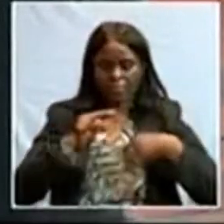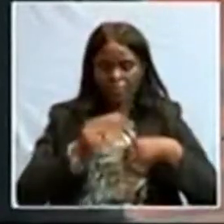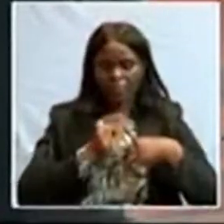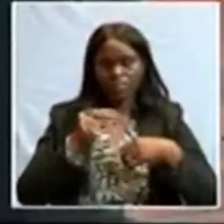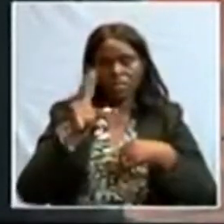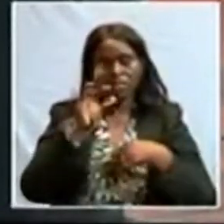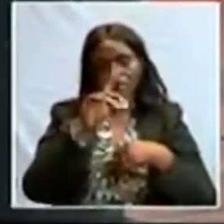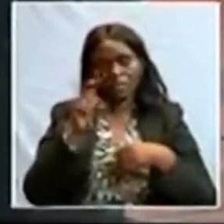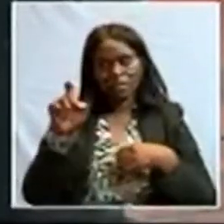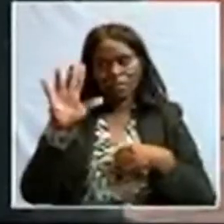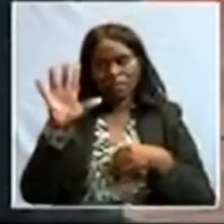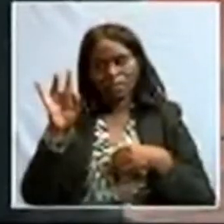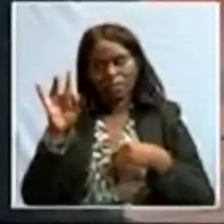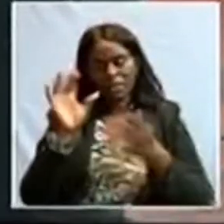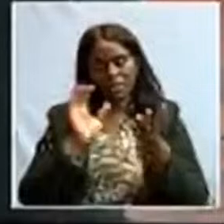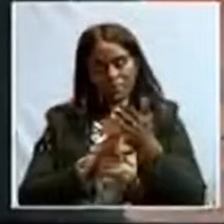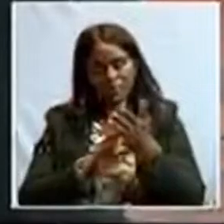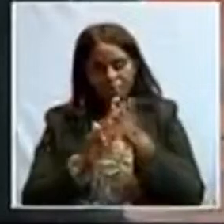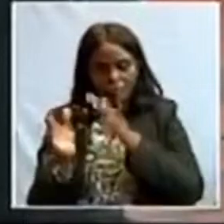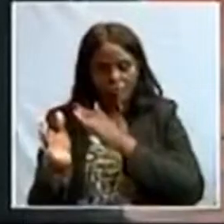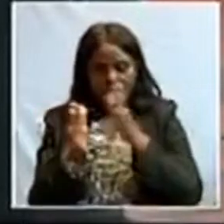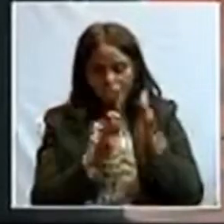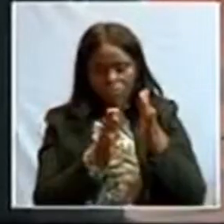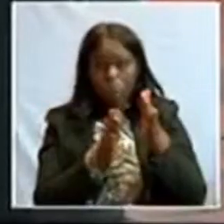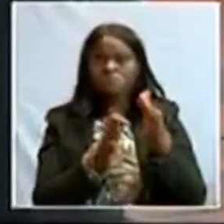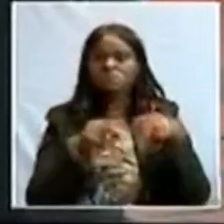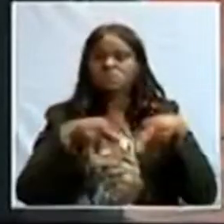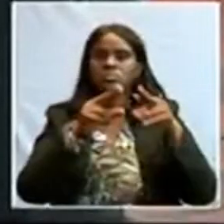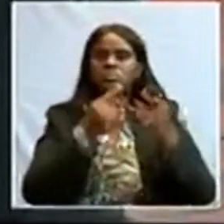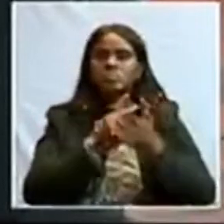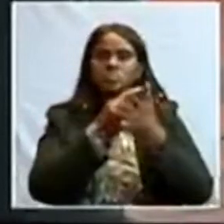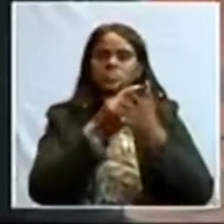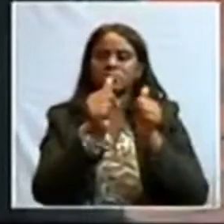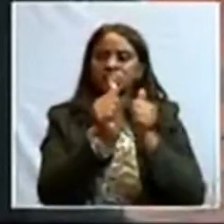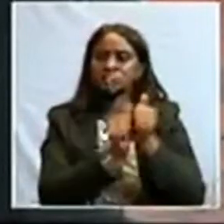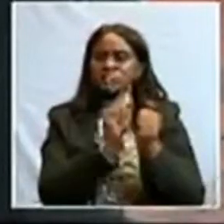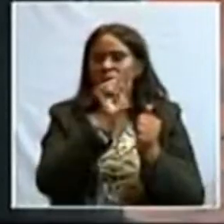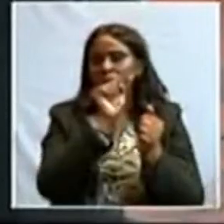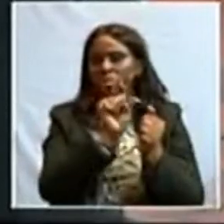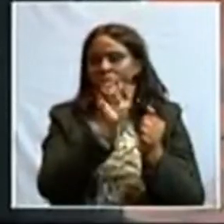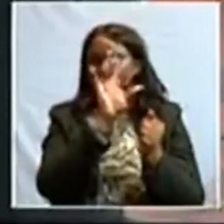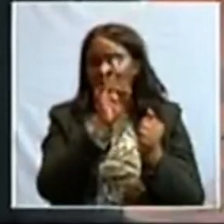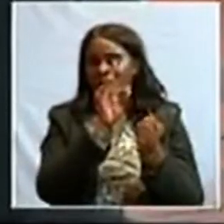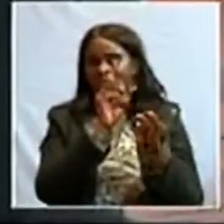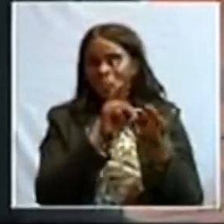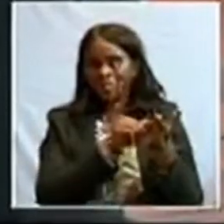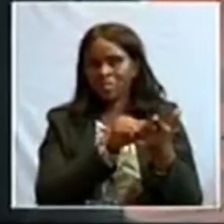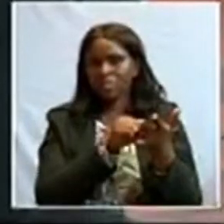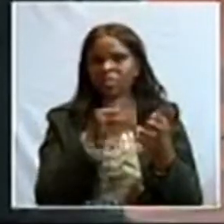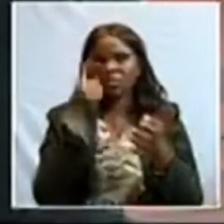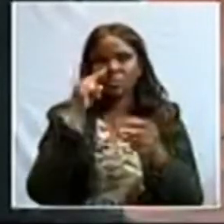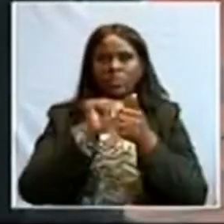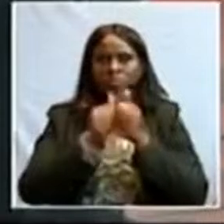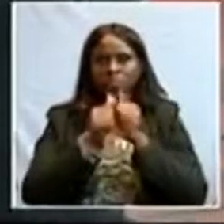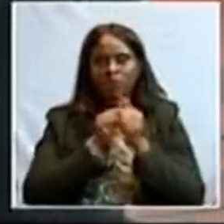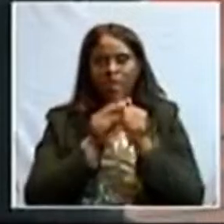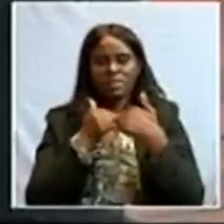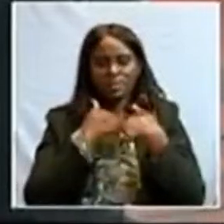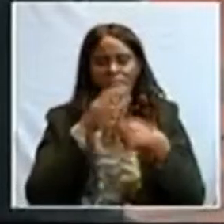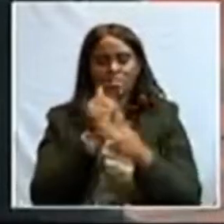far 158,000. Then under roads grant, we have received about 1.7 million. For sports, we have